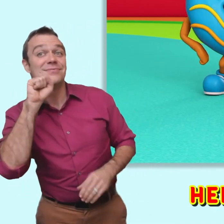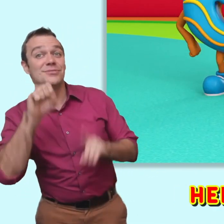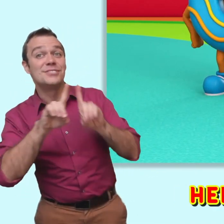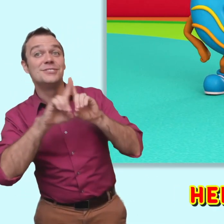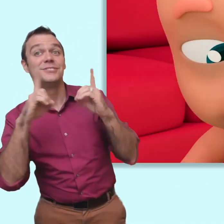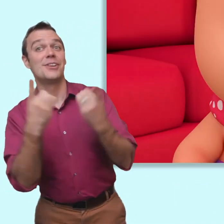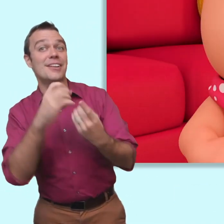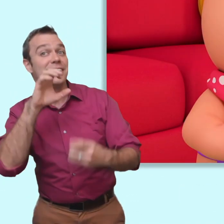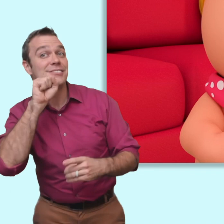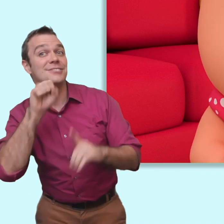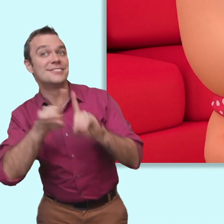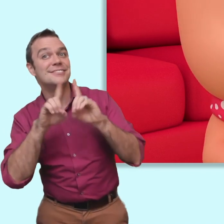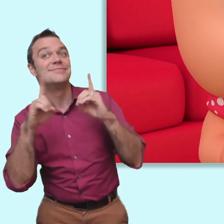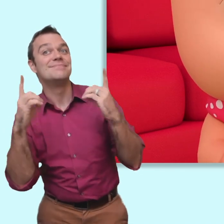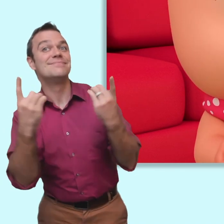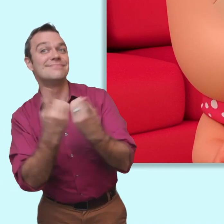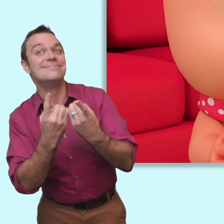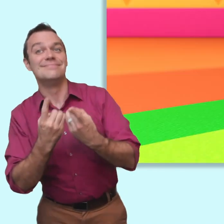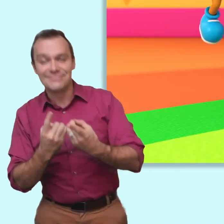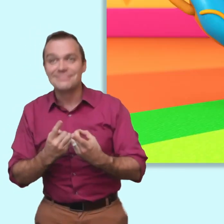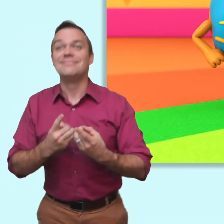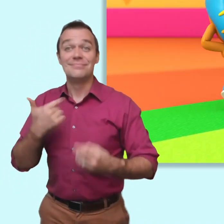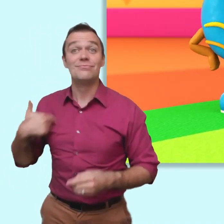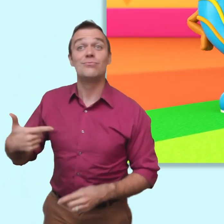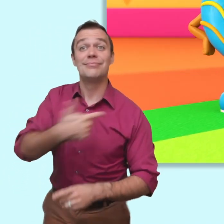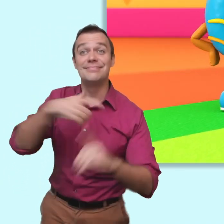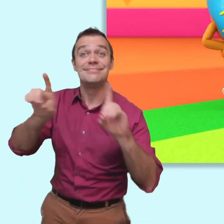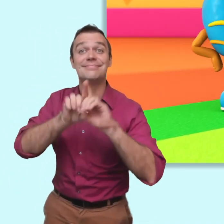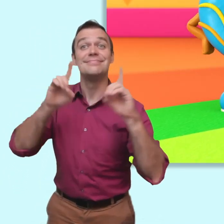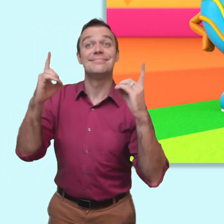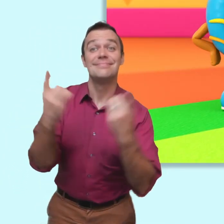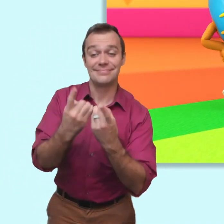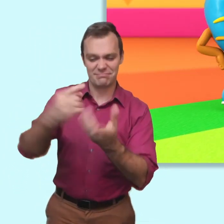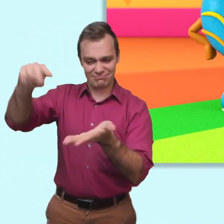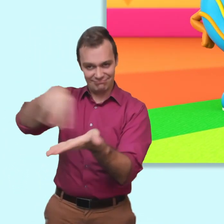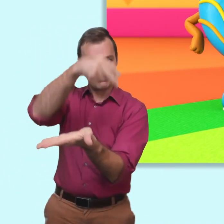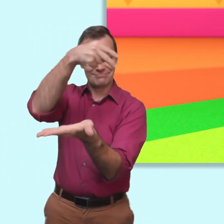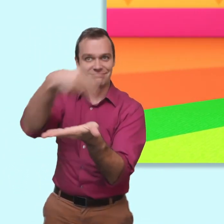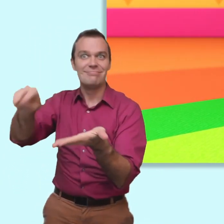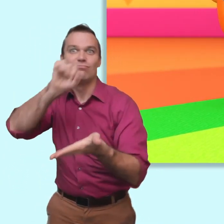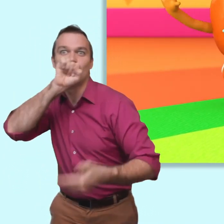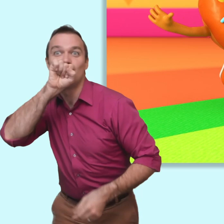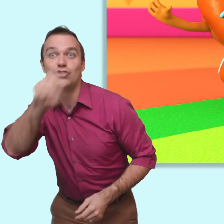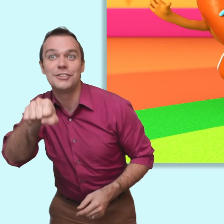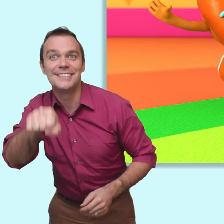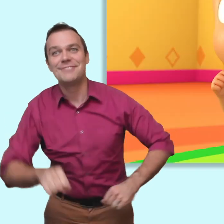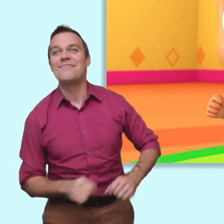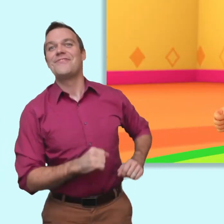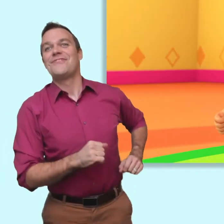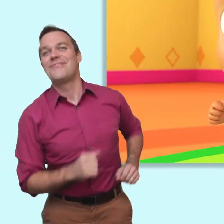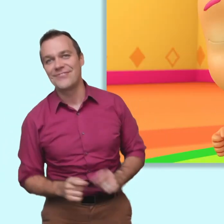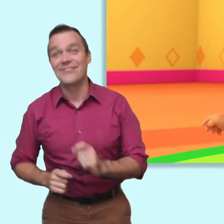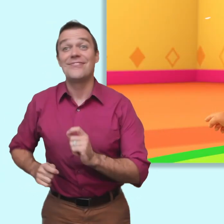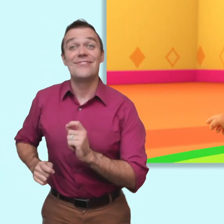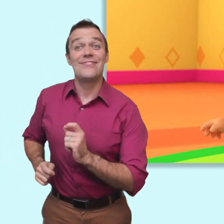orange donut, the orange donut, the orange donut. We are the donuts, and we love to dance.